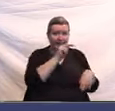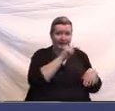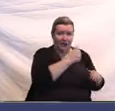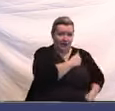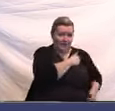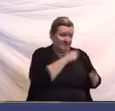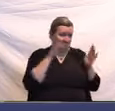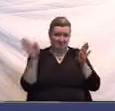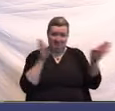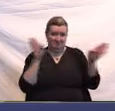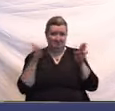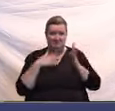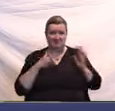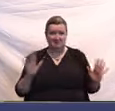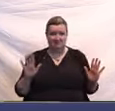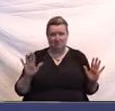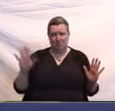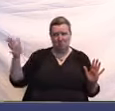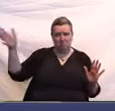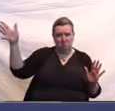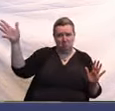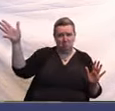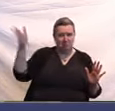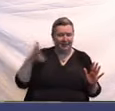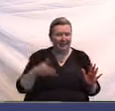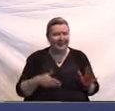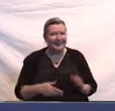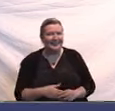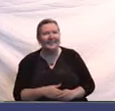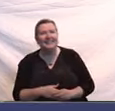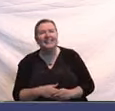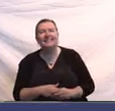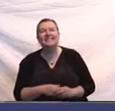So they're all of them in their blocks, and it's